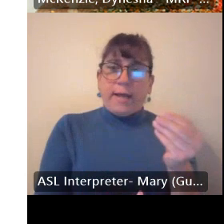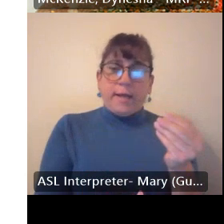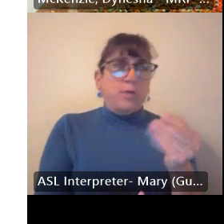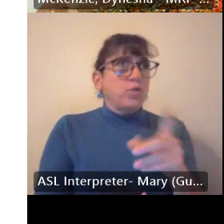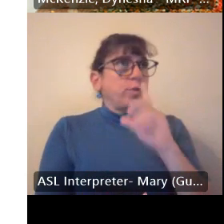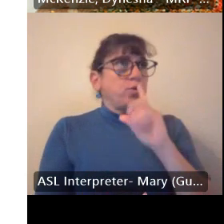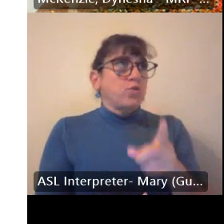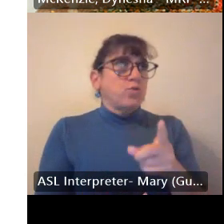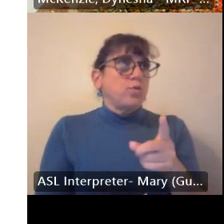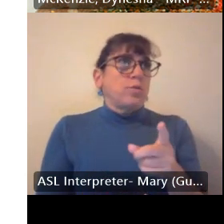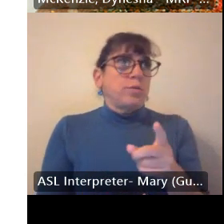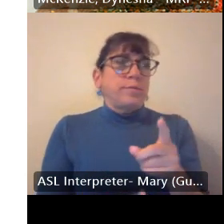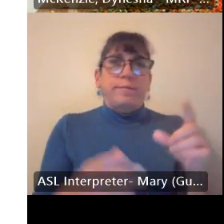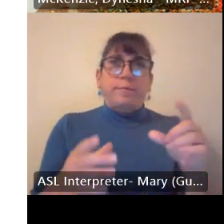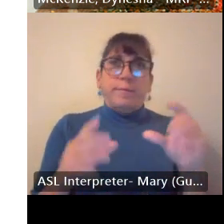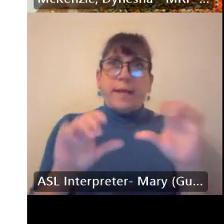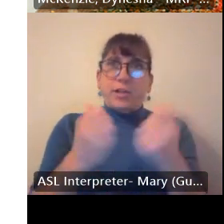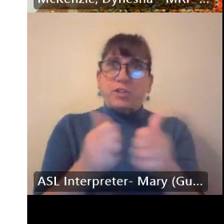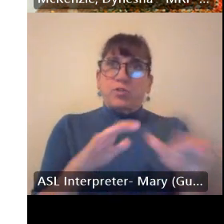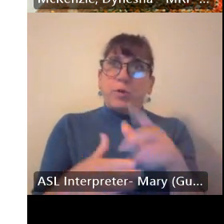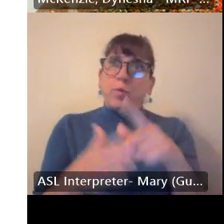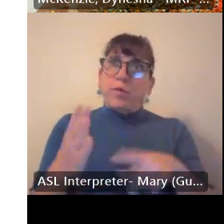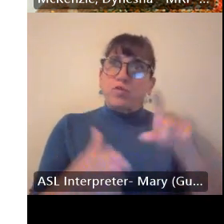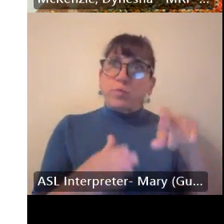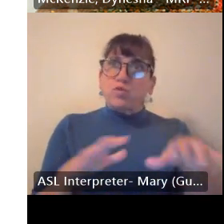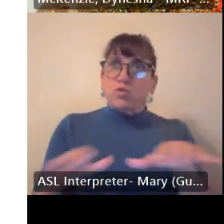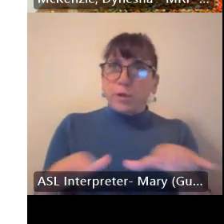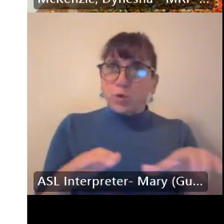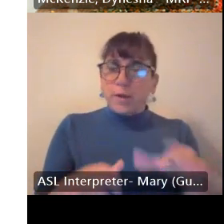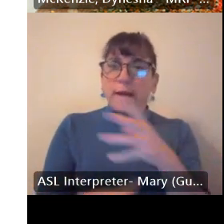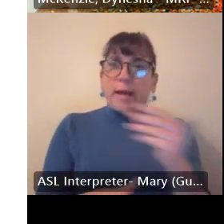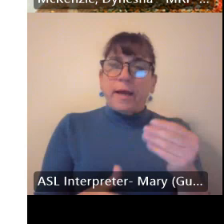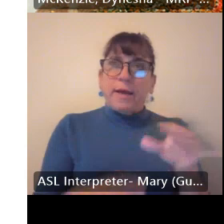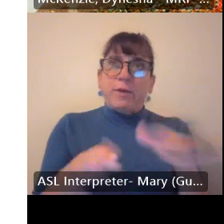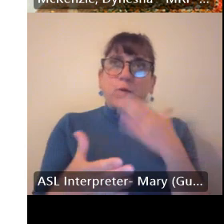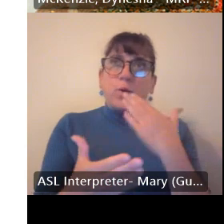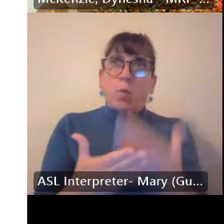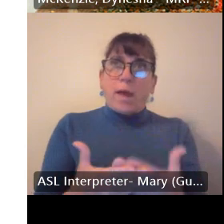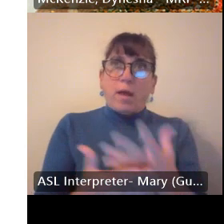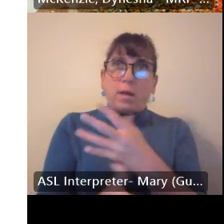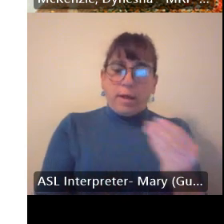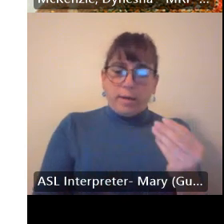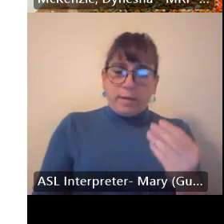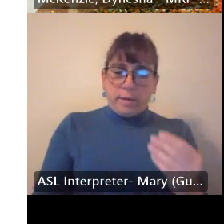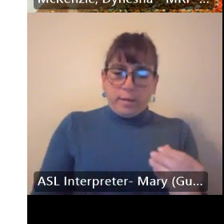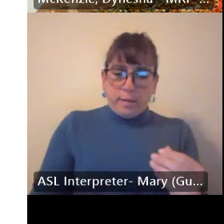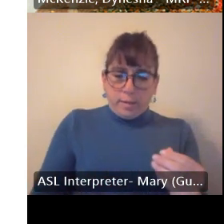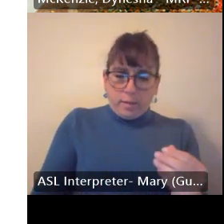sure that the agencies are doing what they're supposed to be doing, and they do it well, and they do it